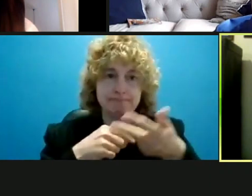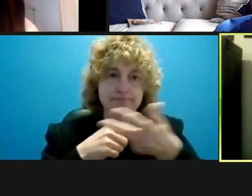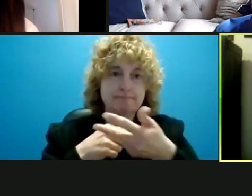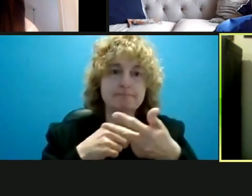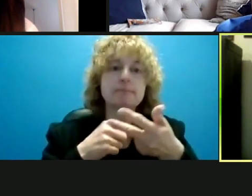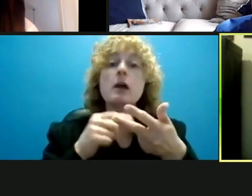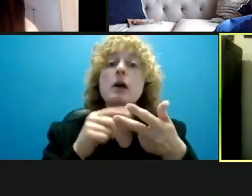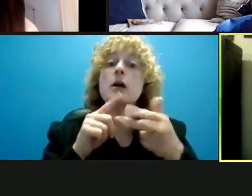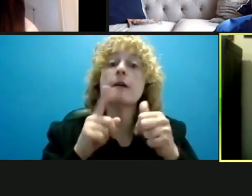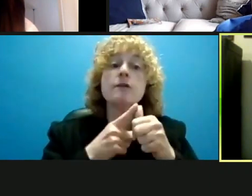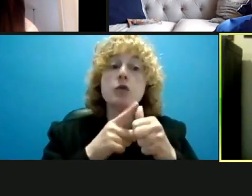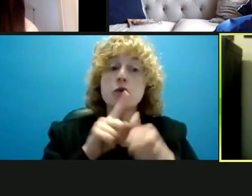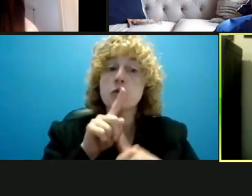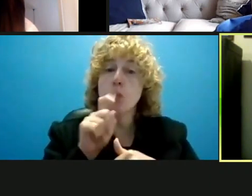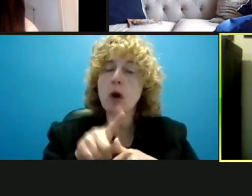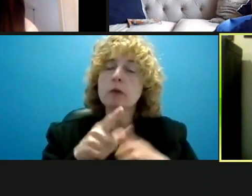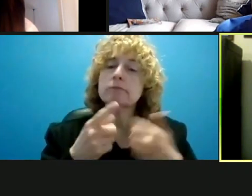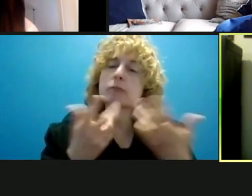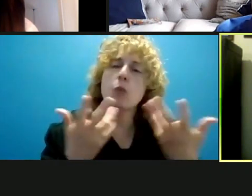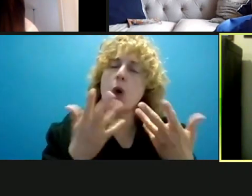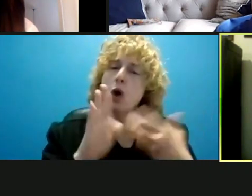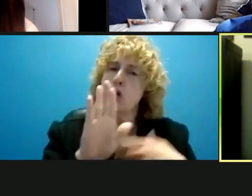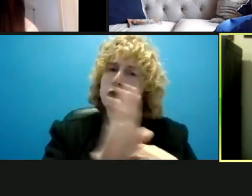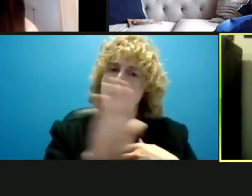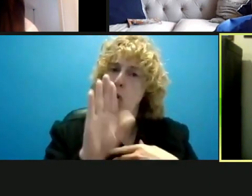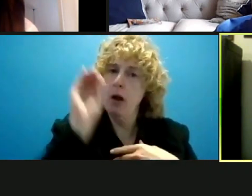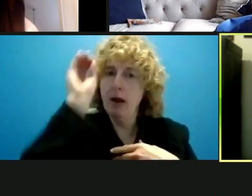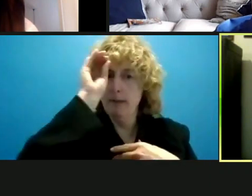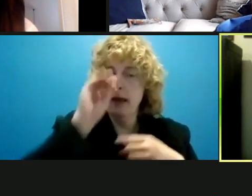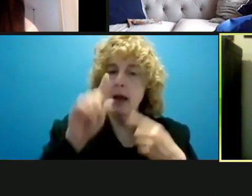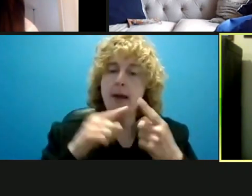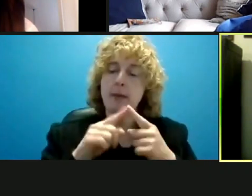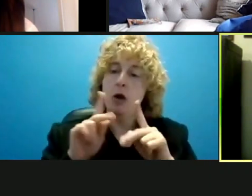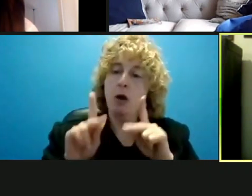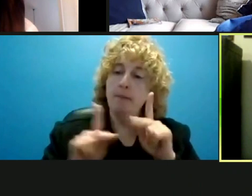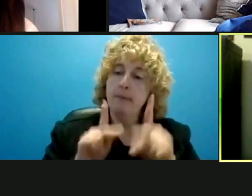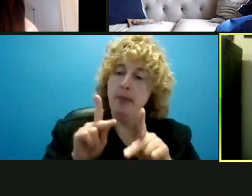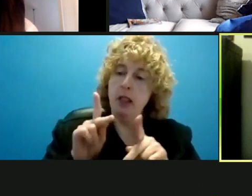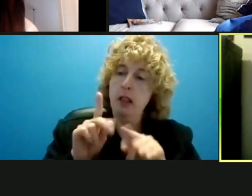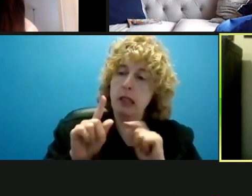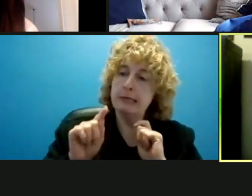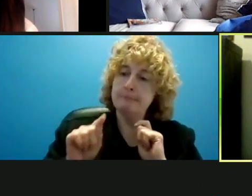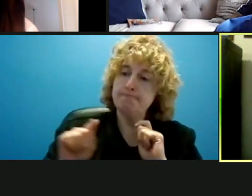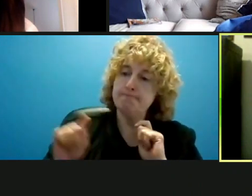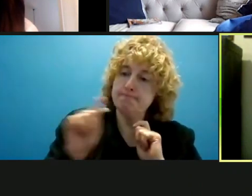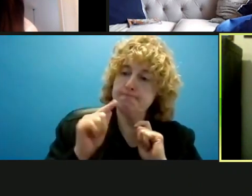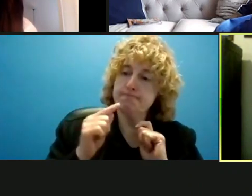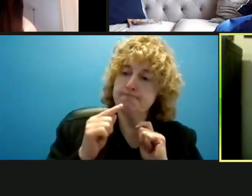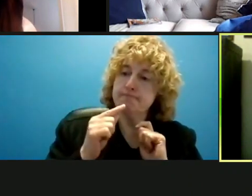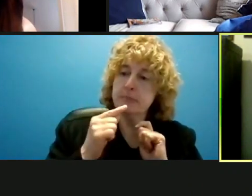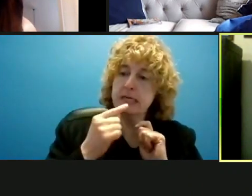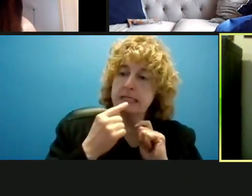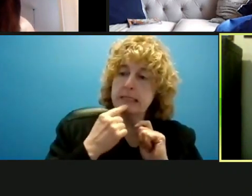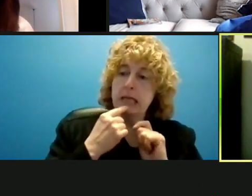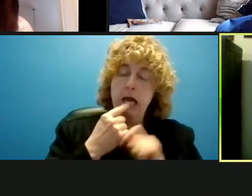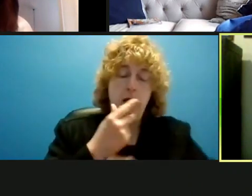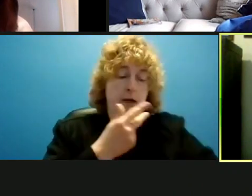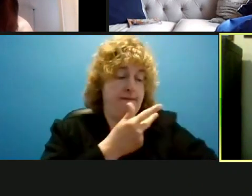is, what is your opinion about people who said the vaccine affected their health?